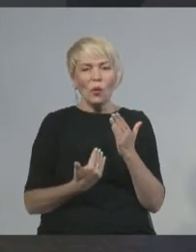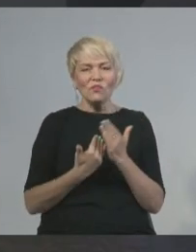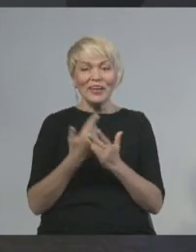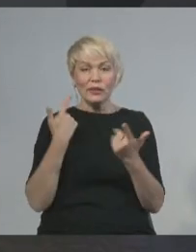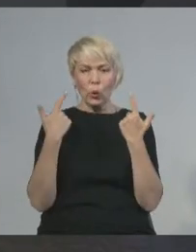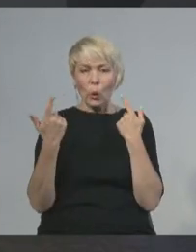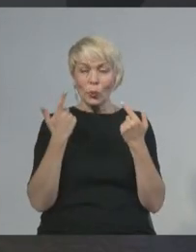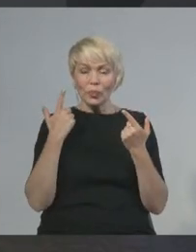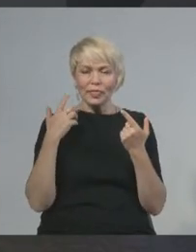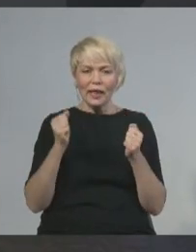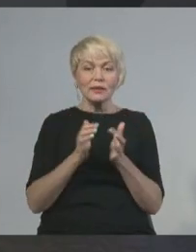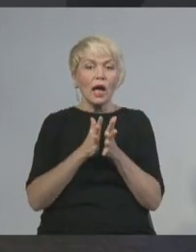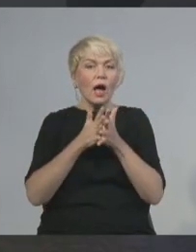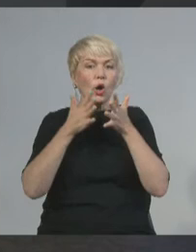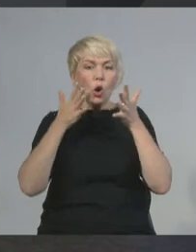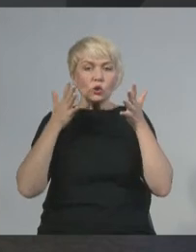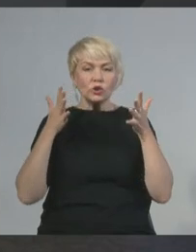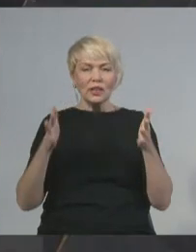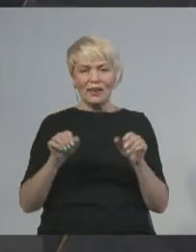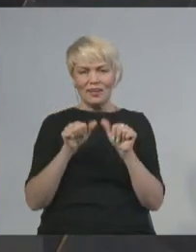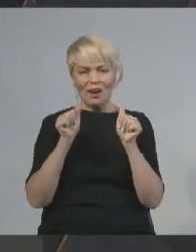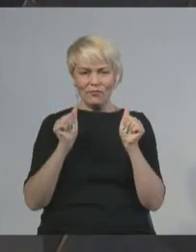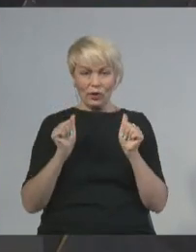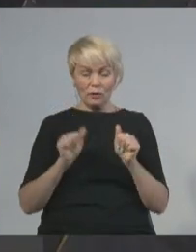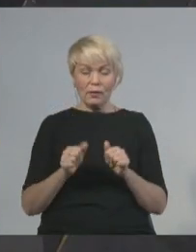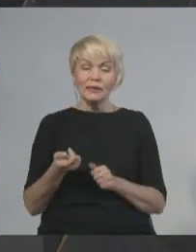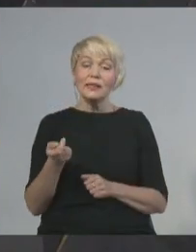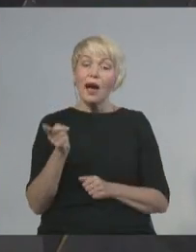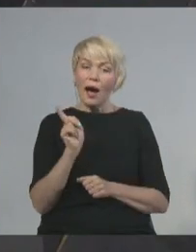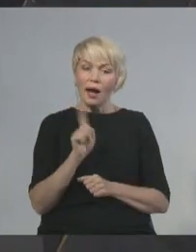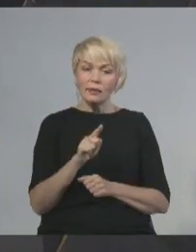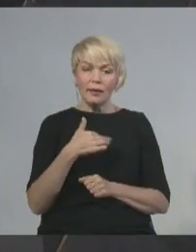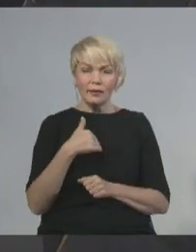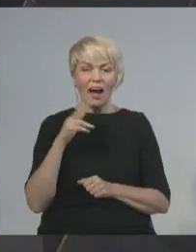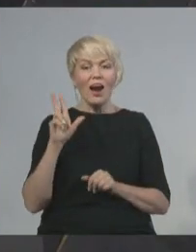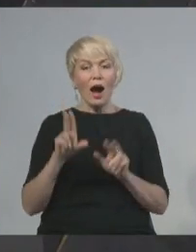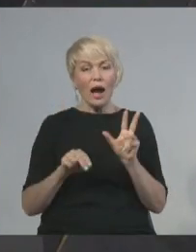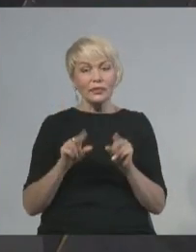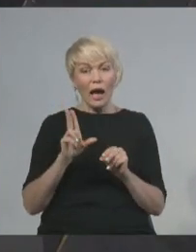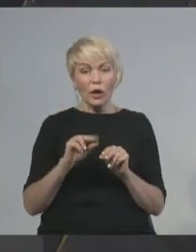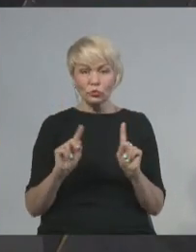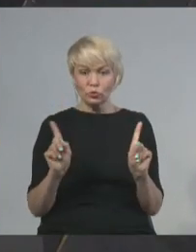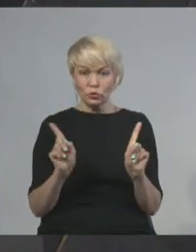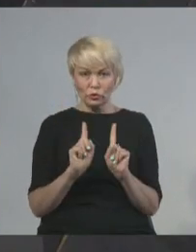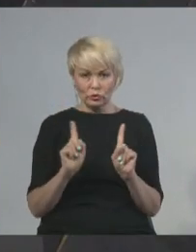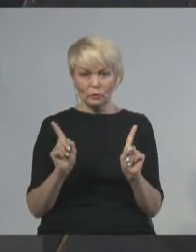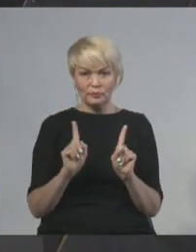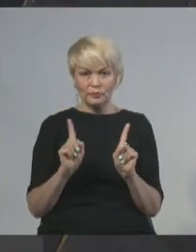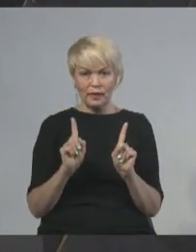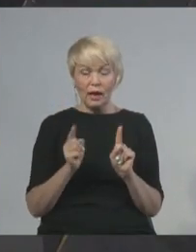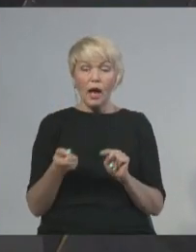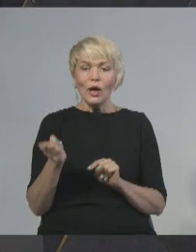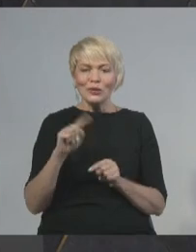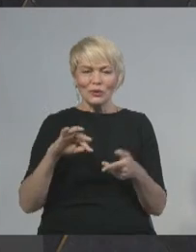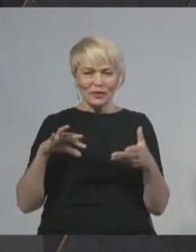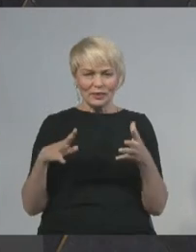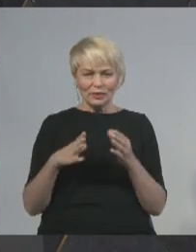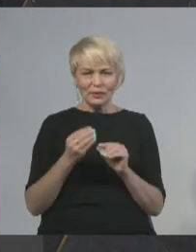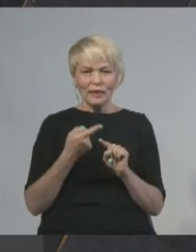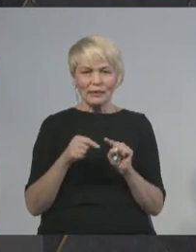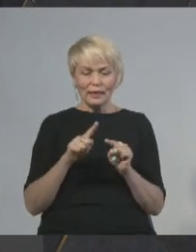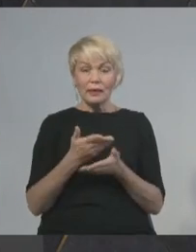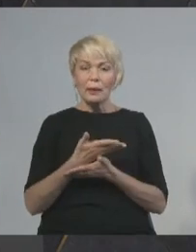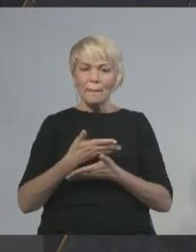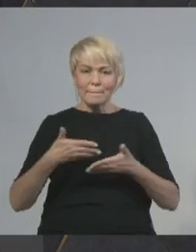improve the quality of our news to broaden our formats but i think